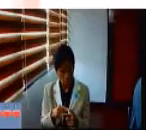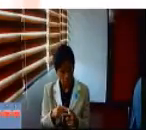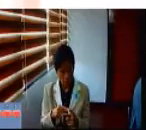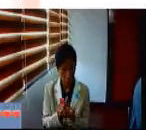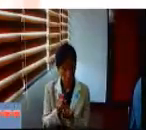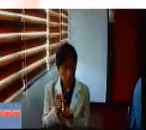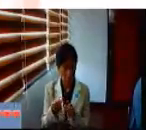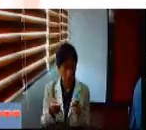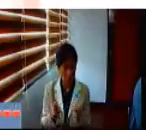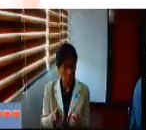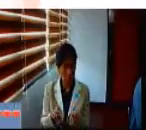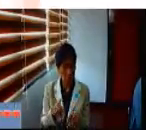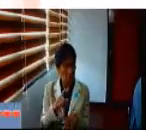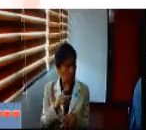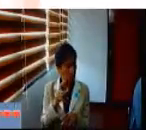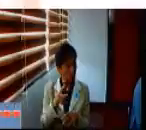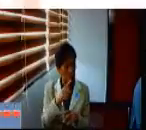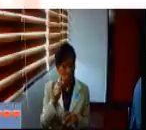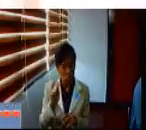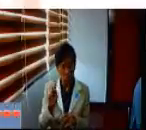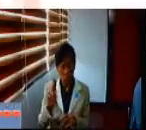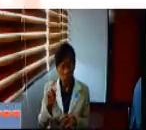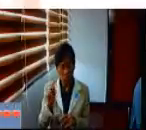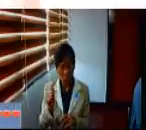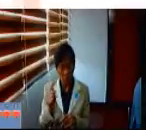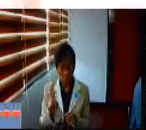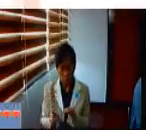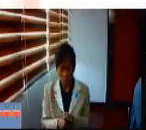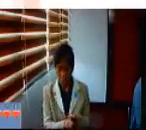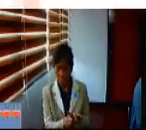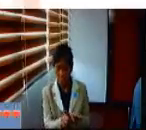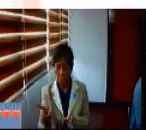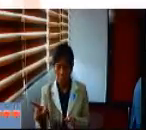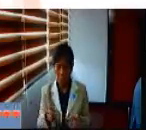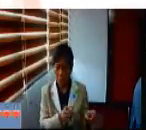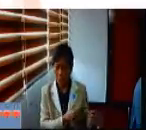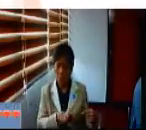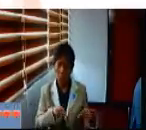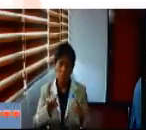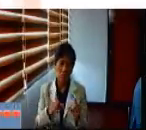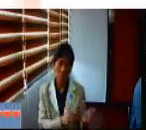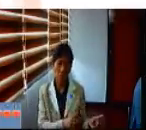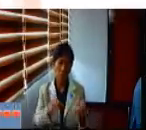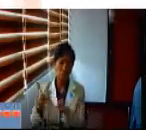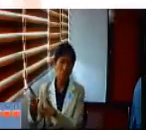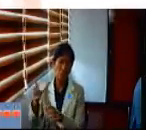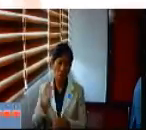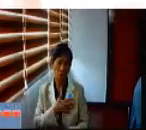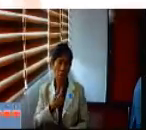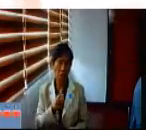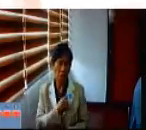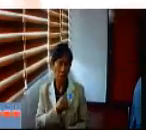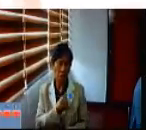remaining tuna will go to Canada. Then what is left of us? It's